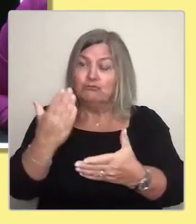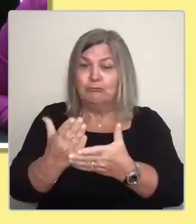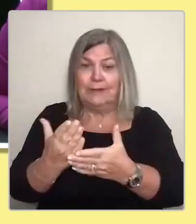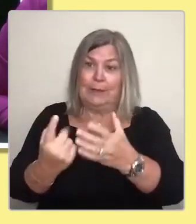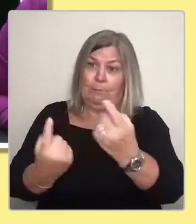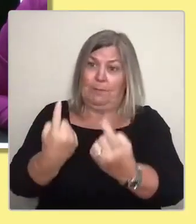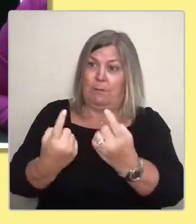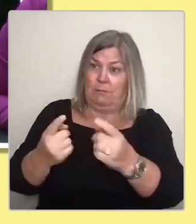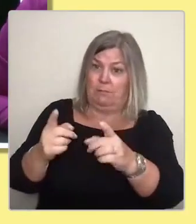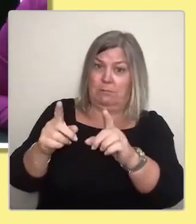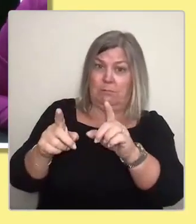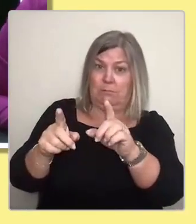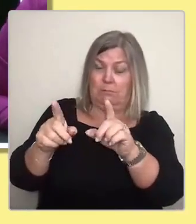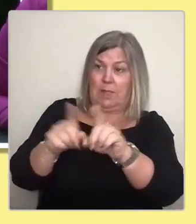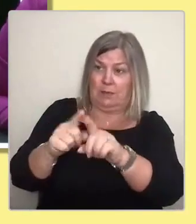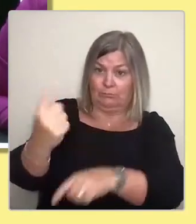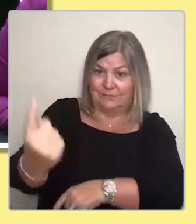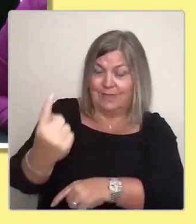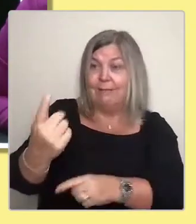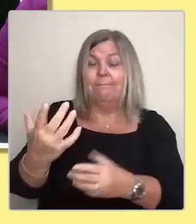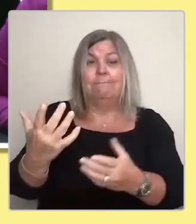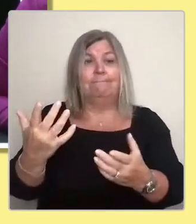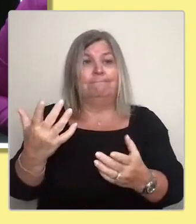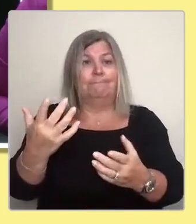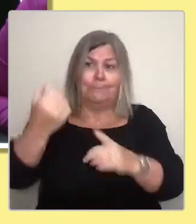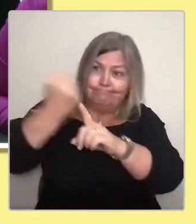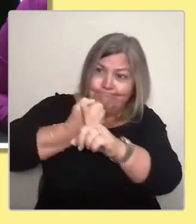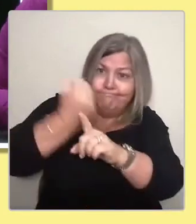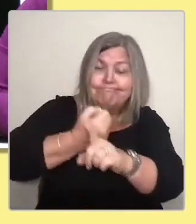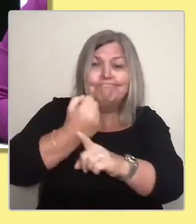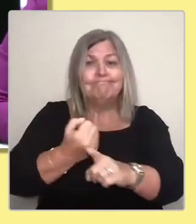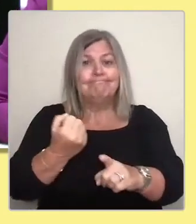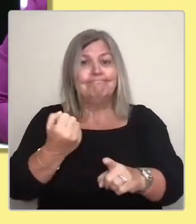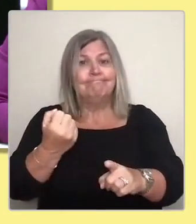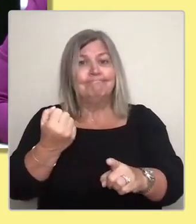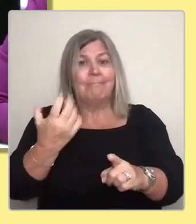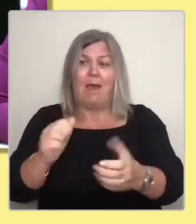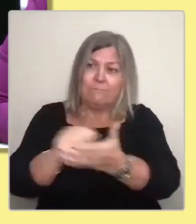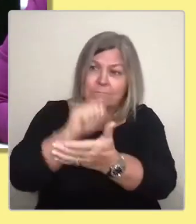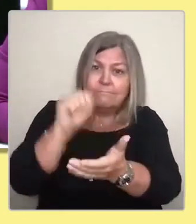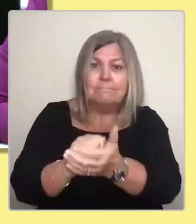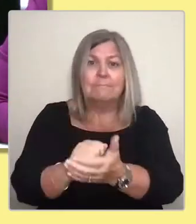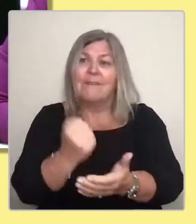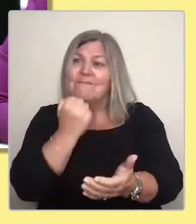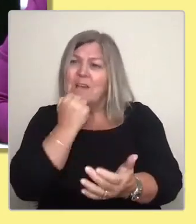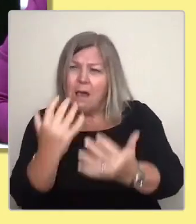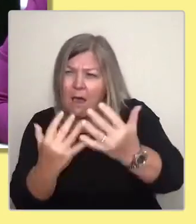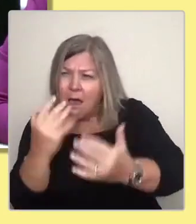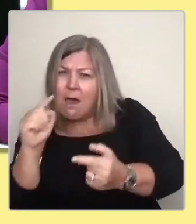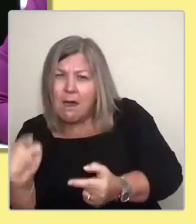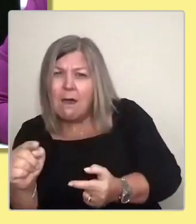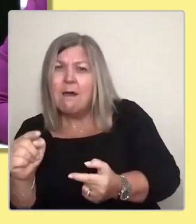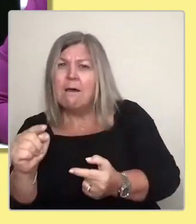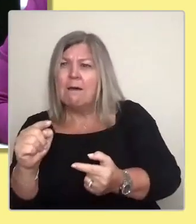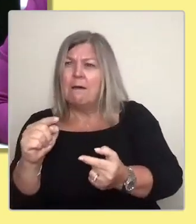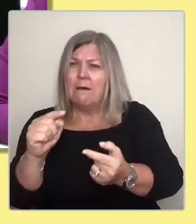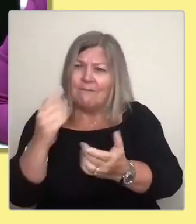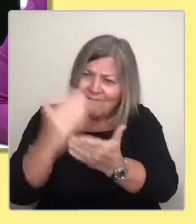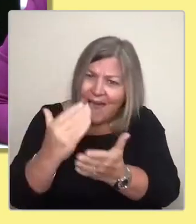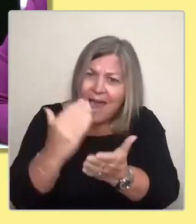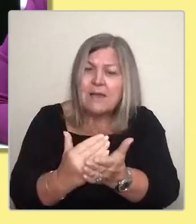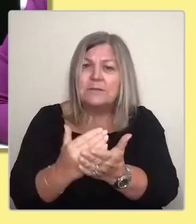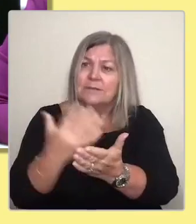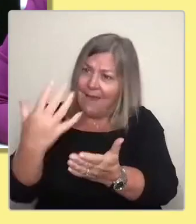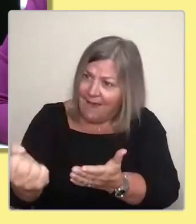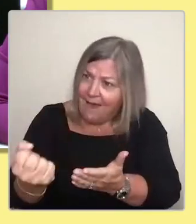doorstep. So we've got to make sure you're armed with those figures, hence why the commitment to those figures of what an independent Scotland would and could